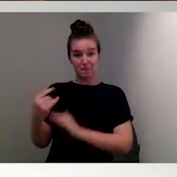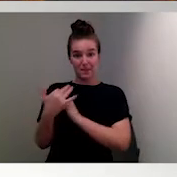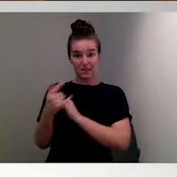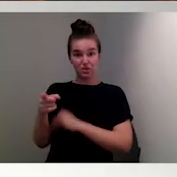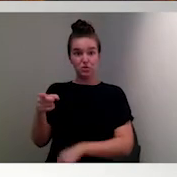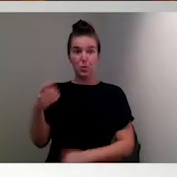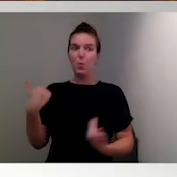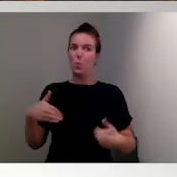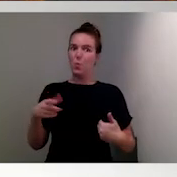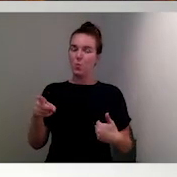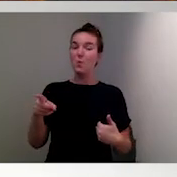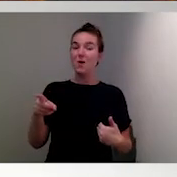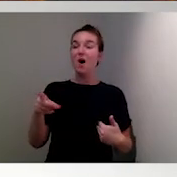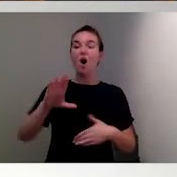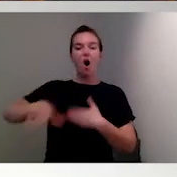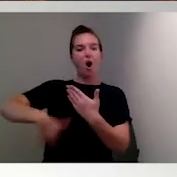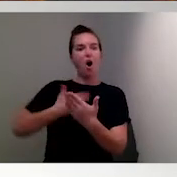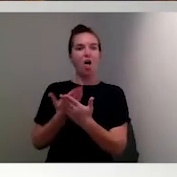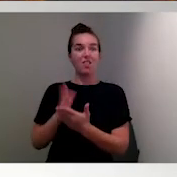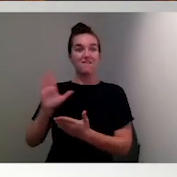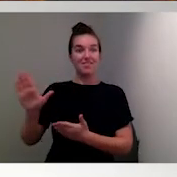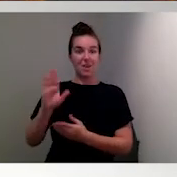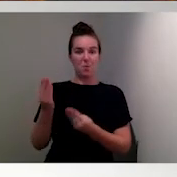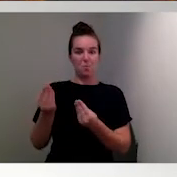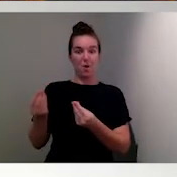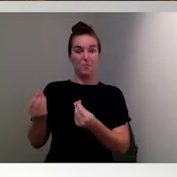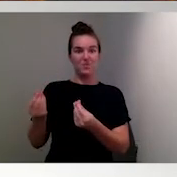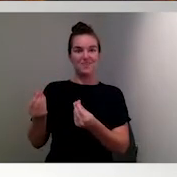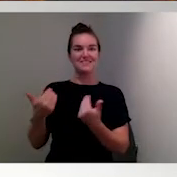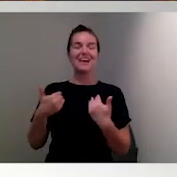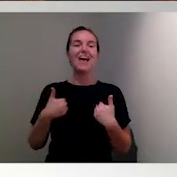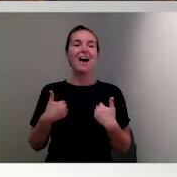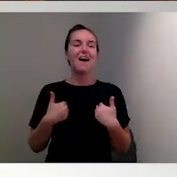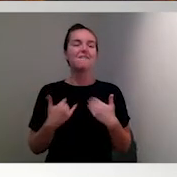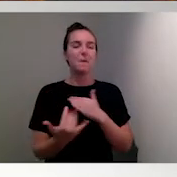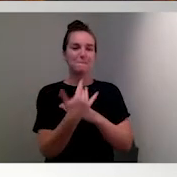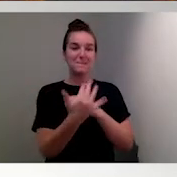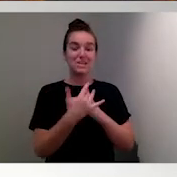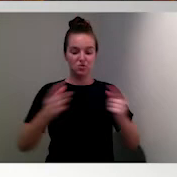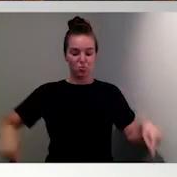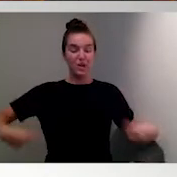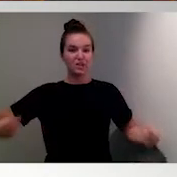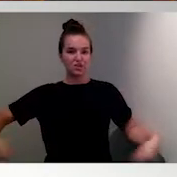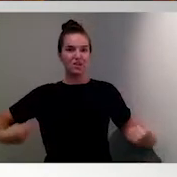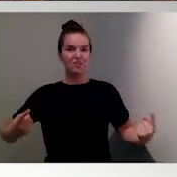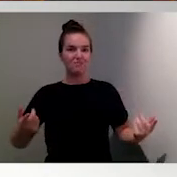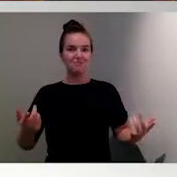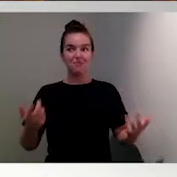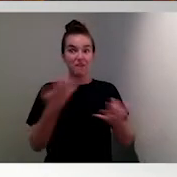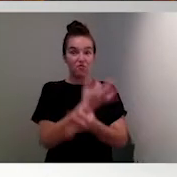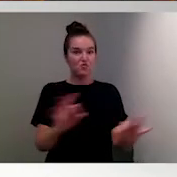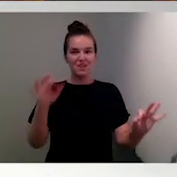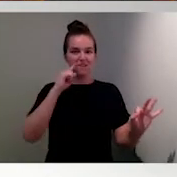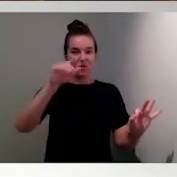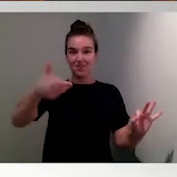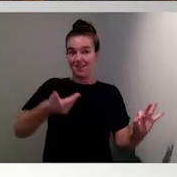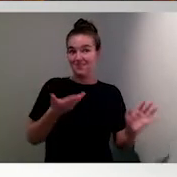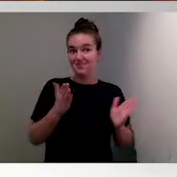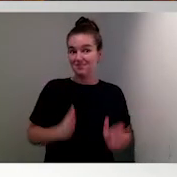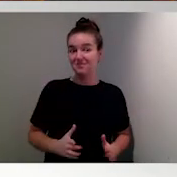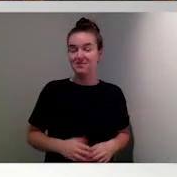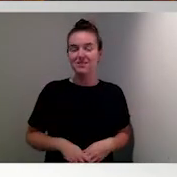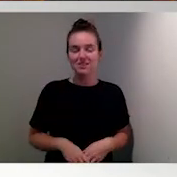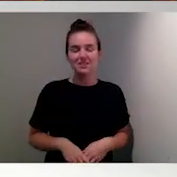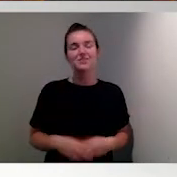have beach wheelchairs at all of their properties, and they're free for the guests to use while they're there. So there are some properties who have made